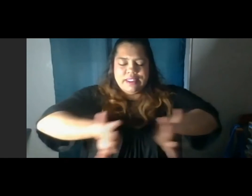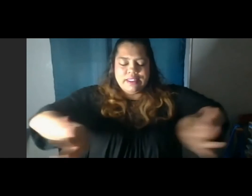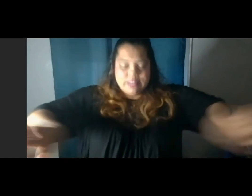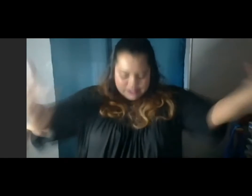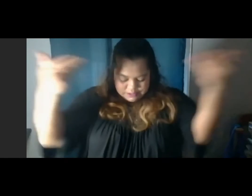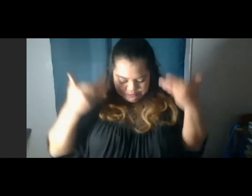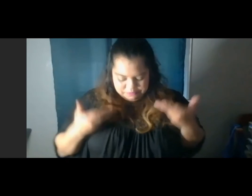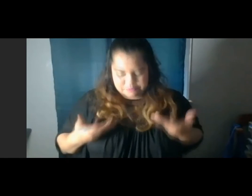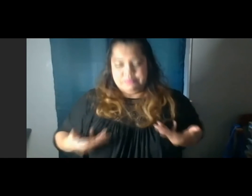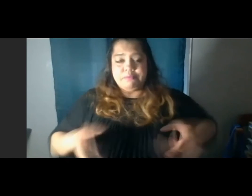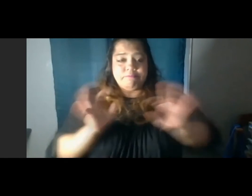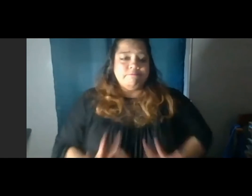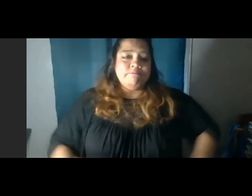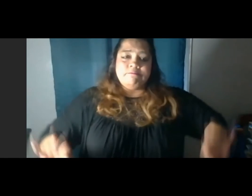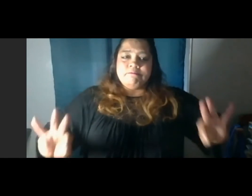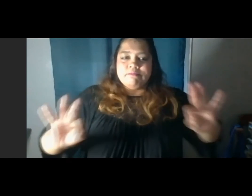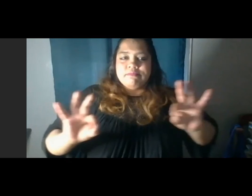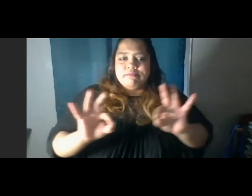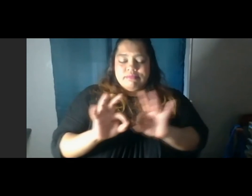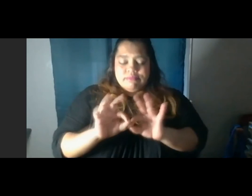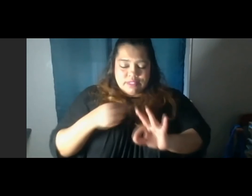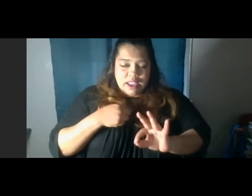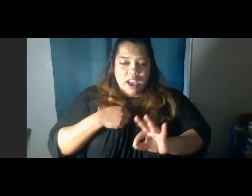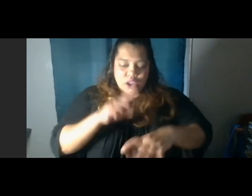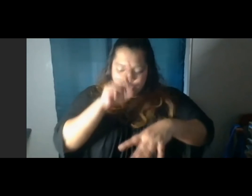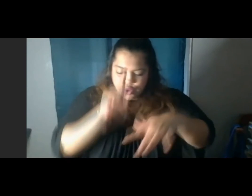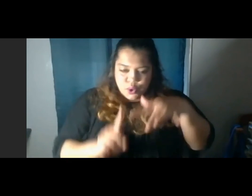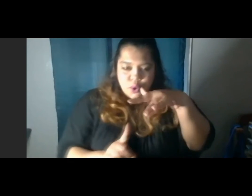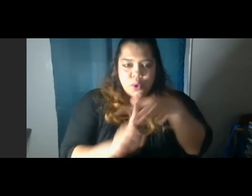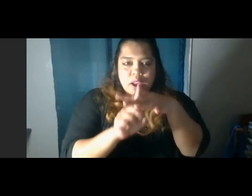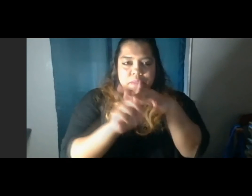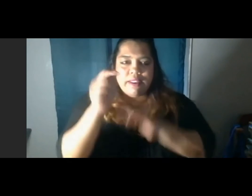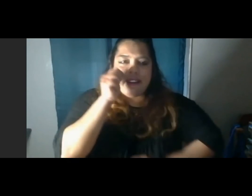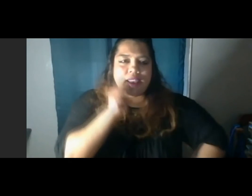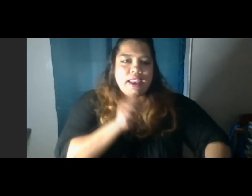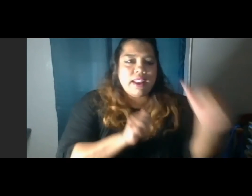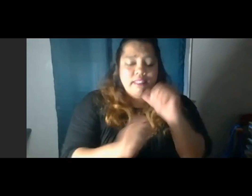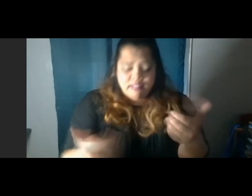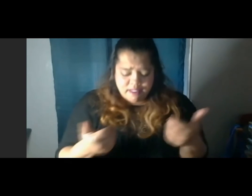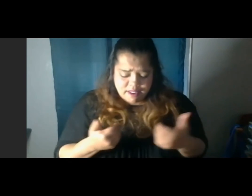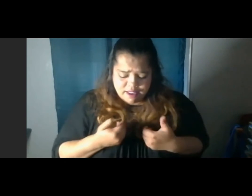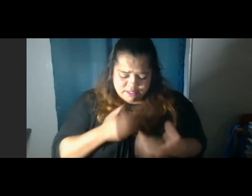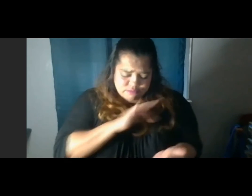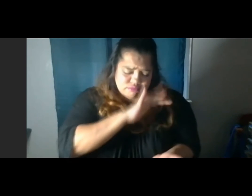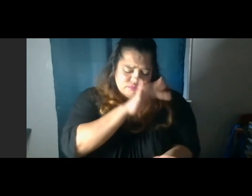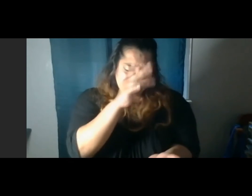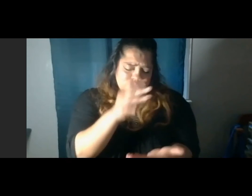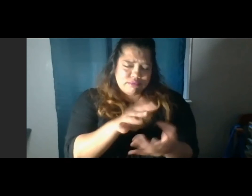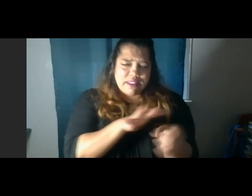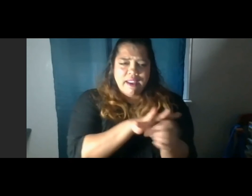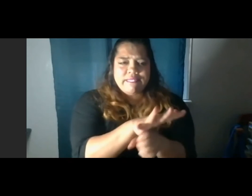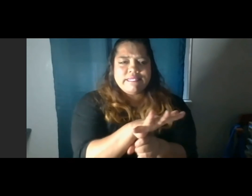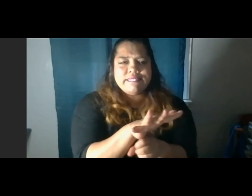I do enough. I have enough. I let go.